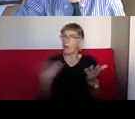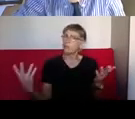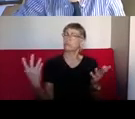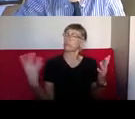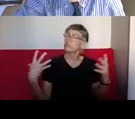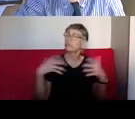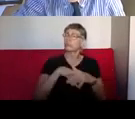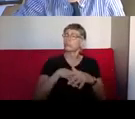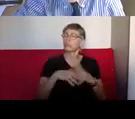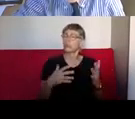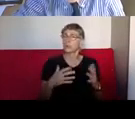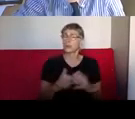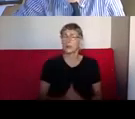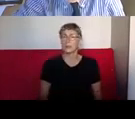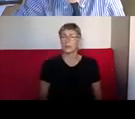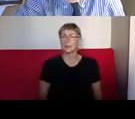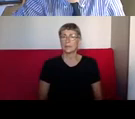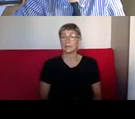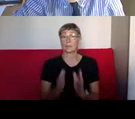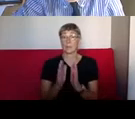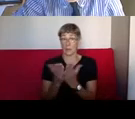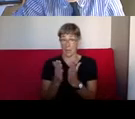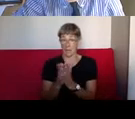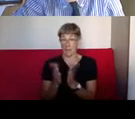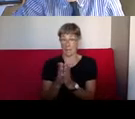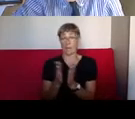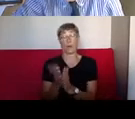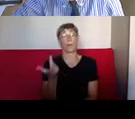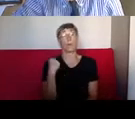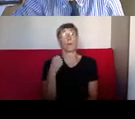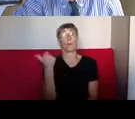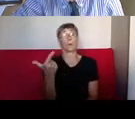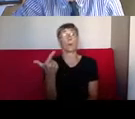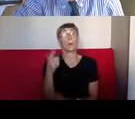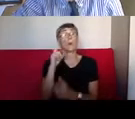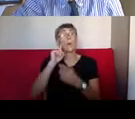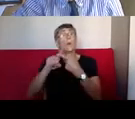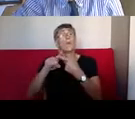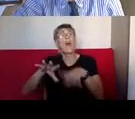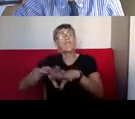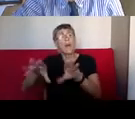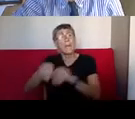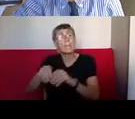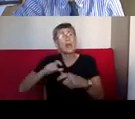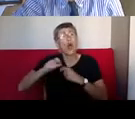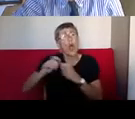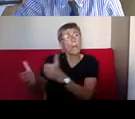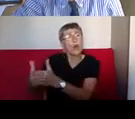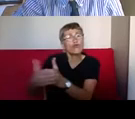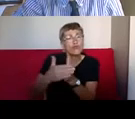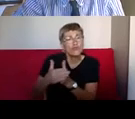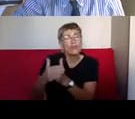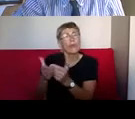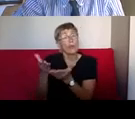that is a support, a very, very interesting and very important, so we cannot avoid from